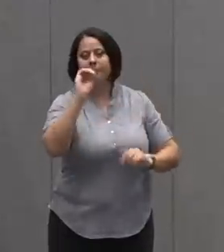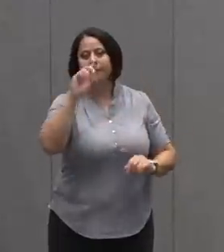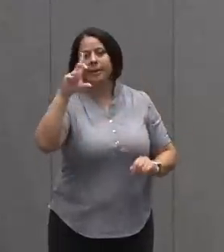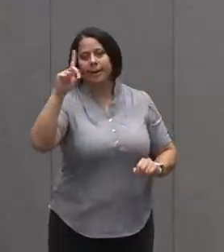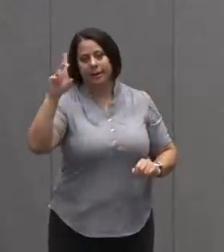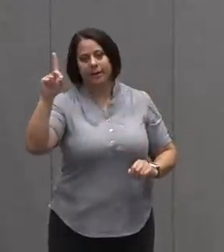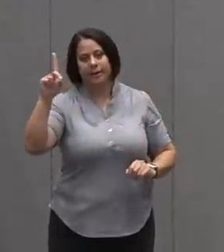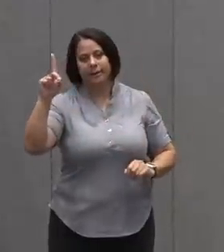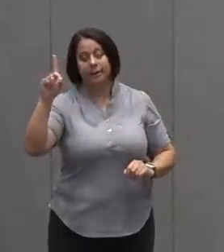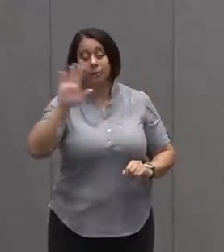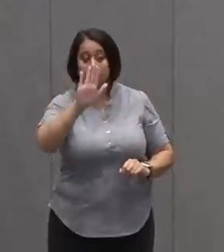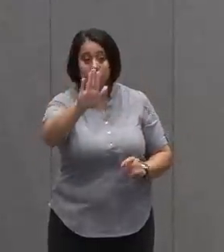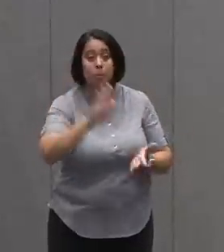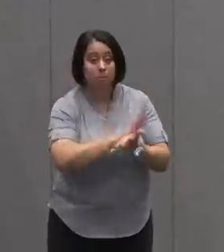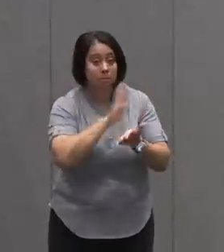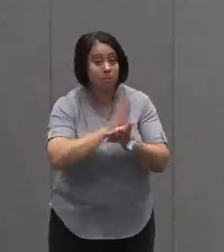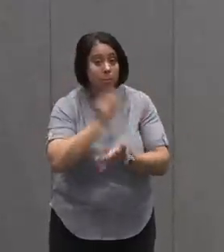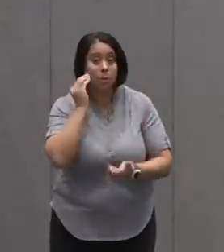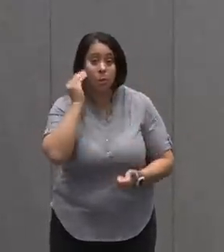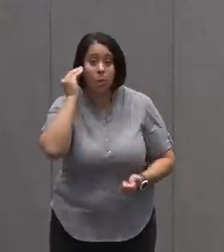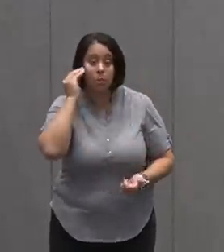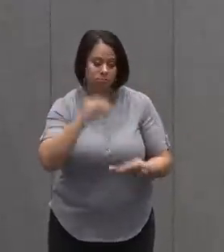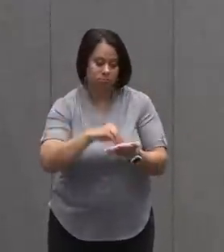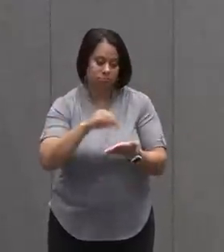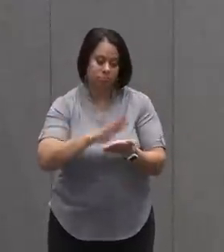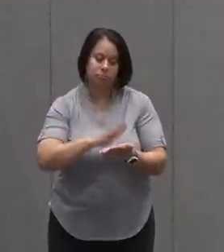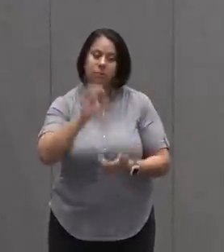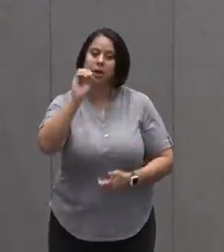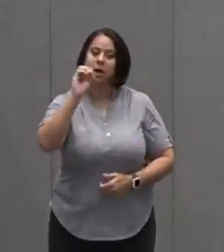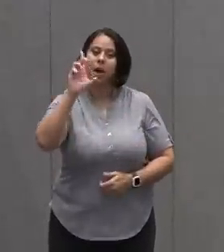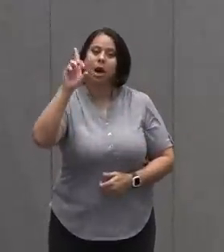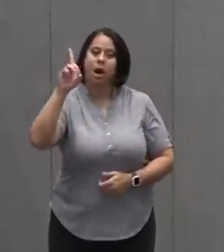odd on your paper and let us know that you know that